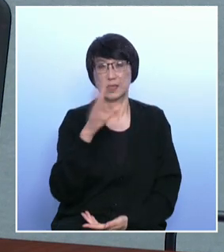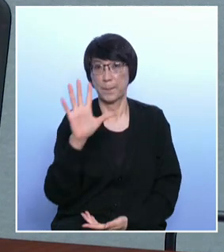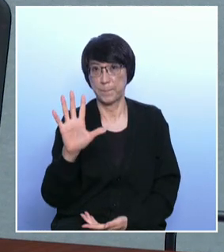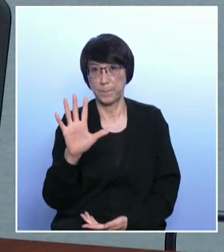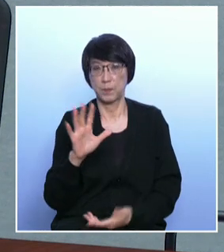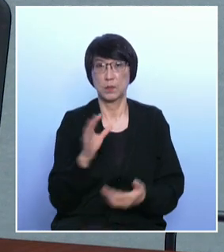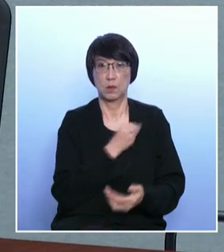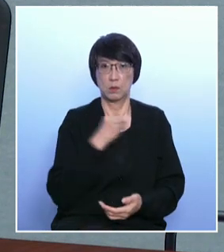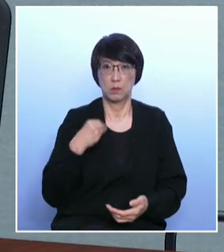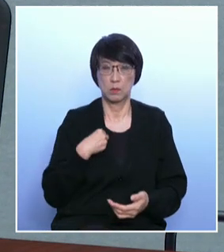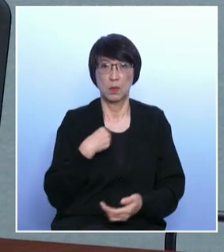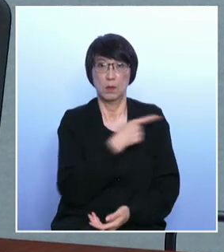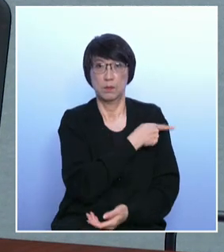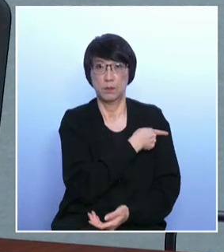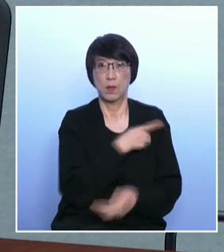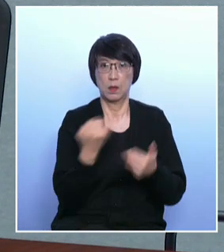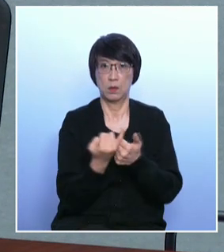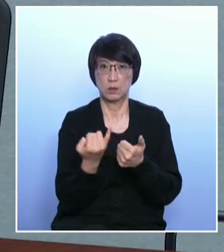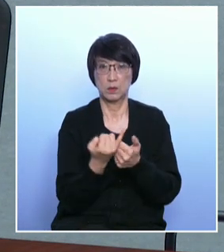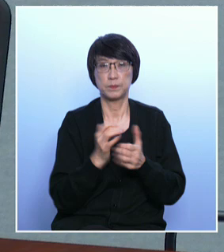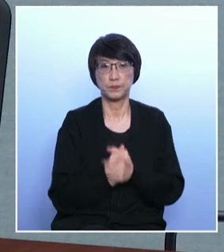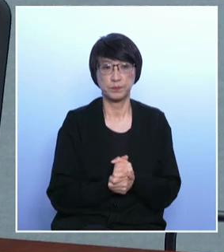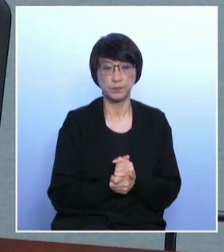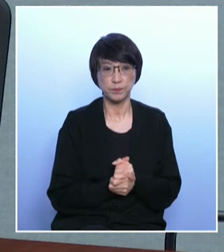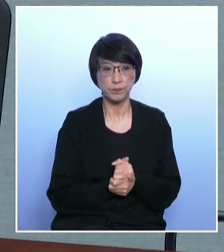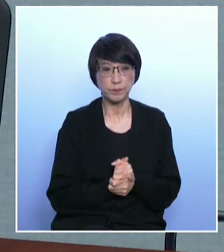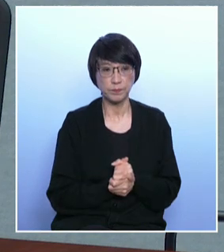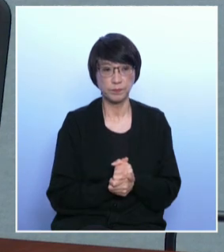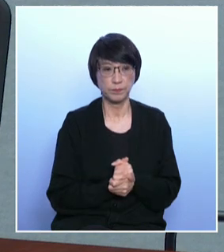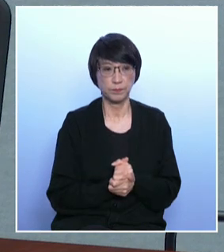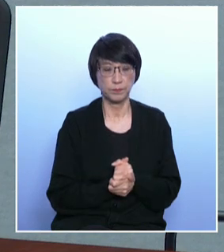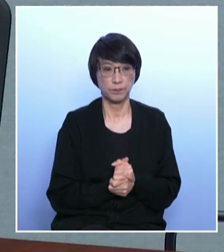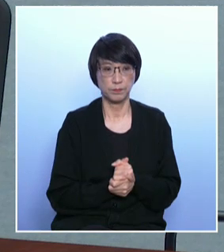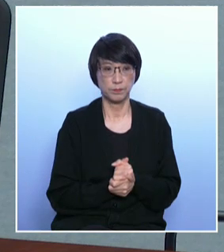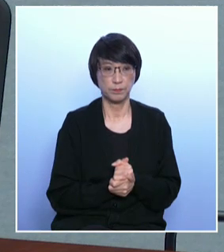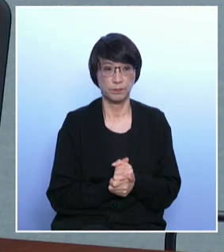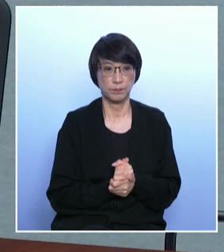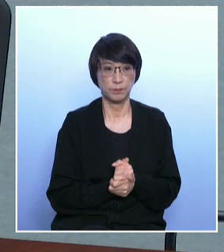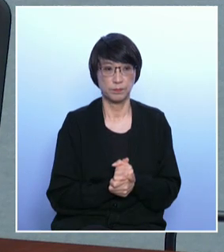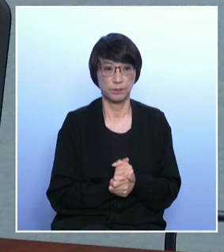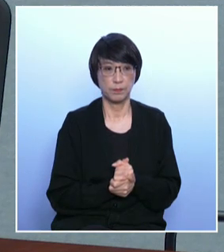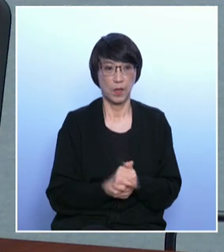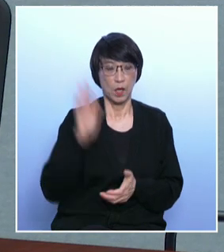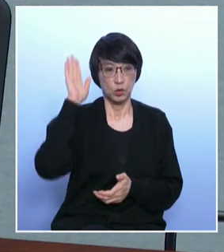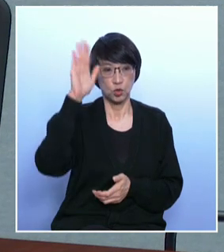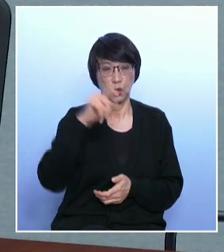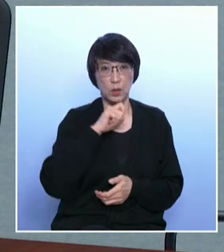U will offer 325 medical training places.